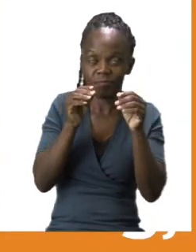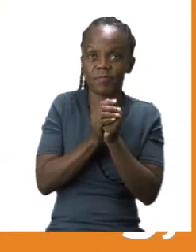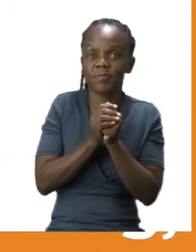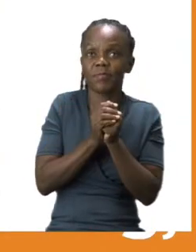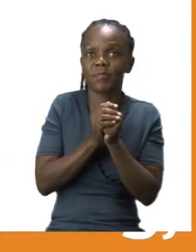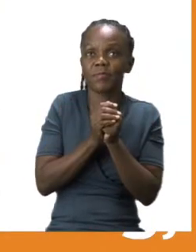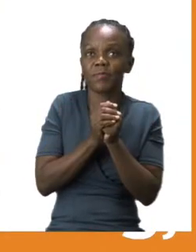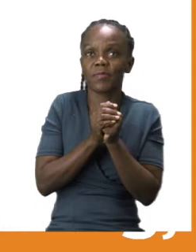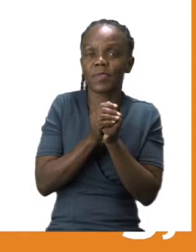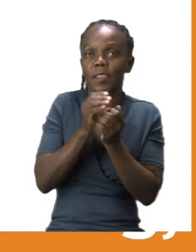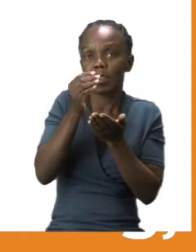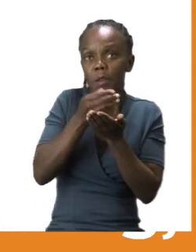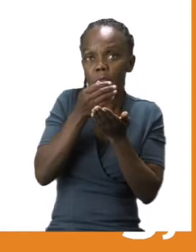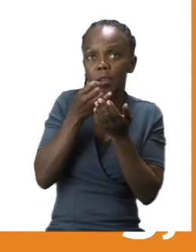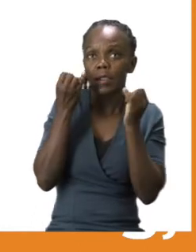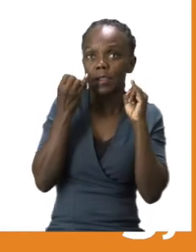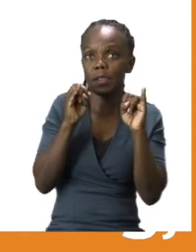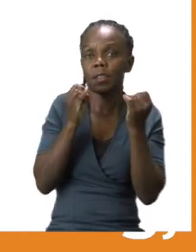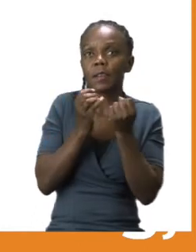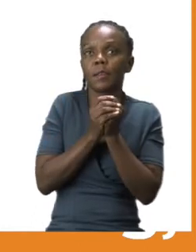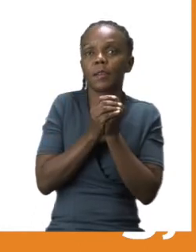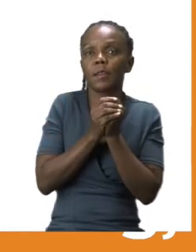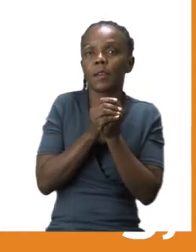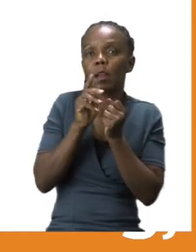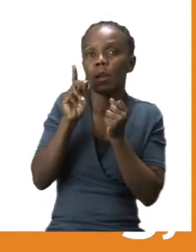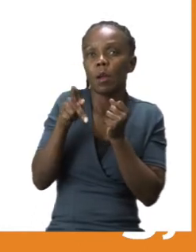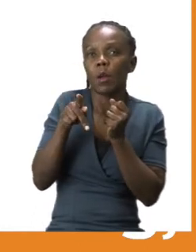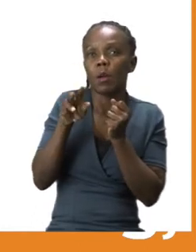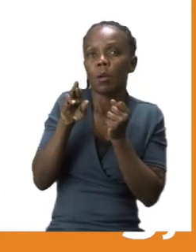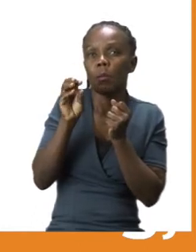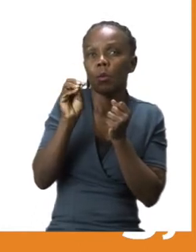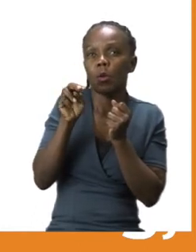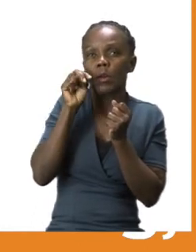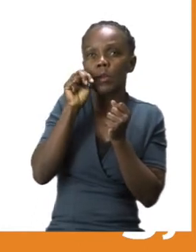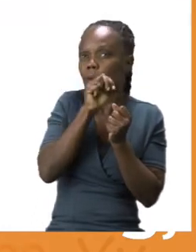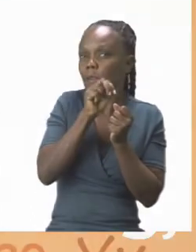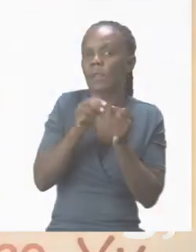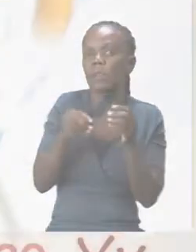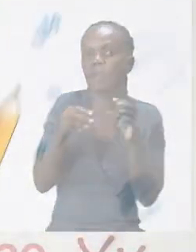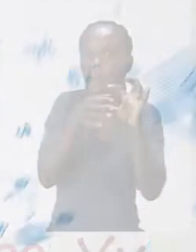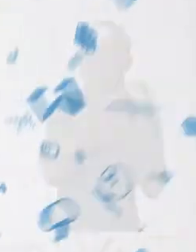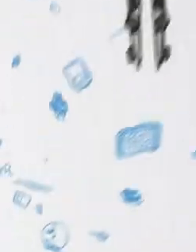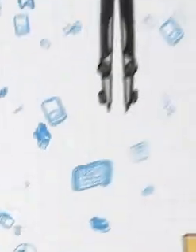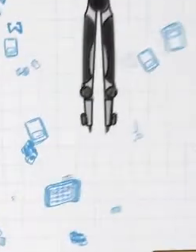about data handling, pronouns, and matching.